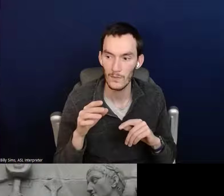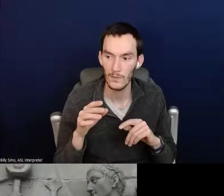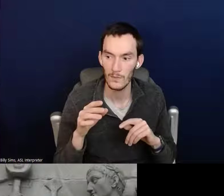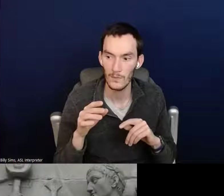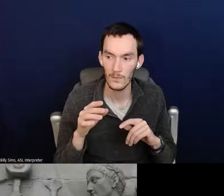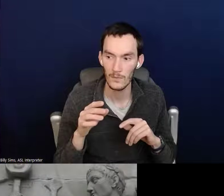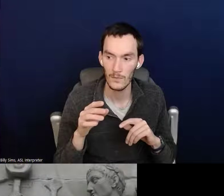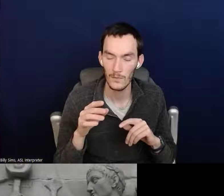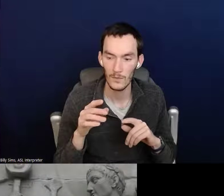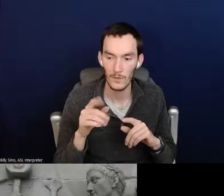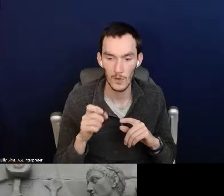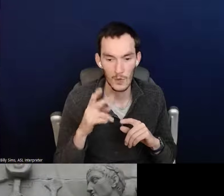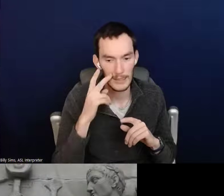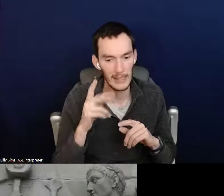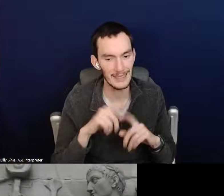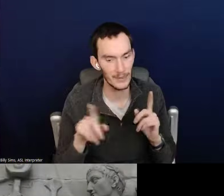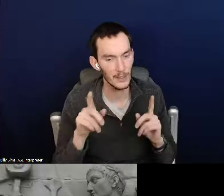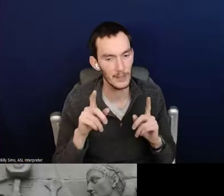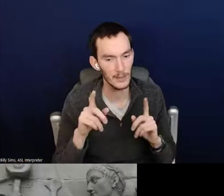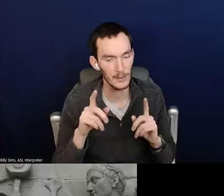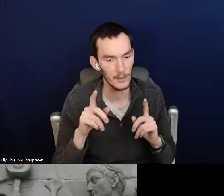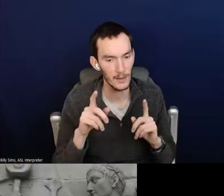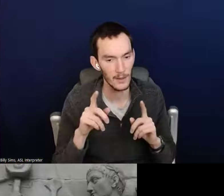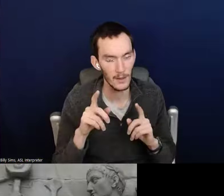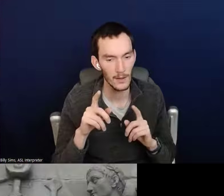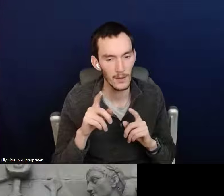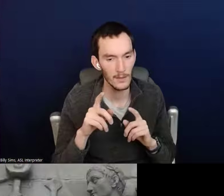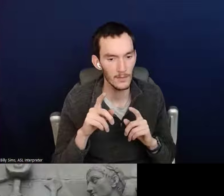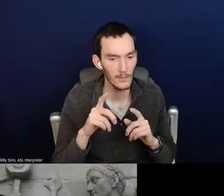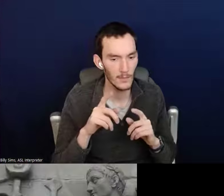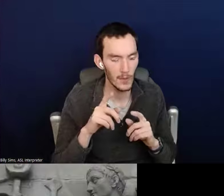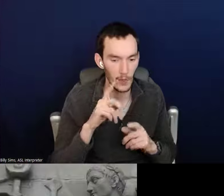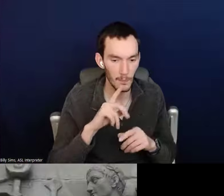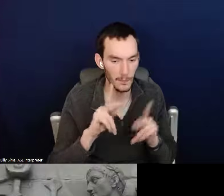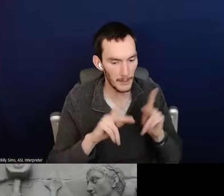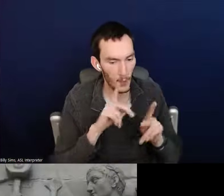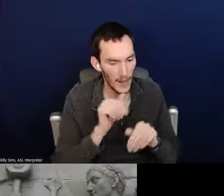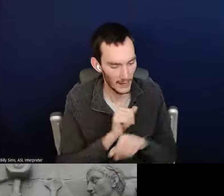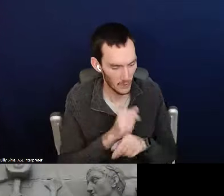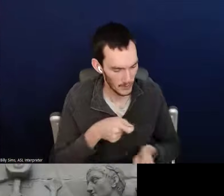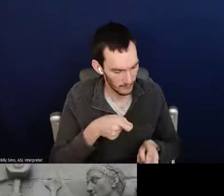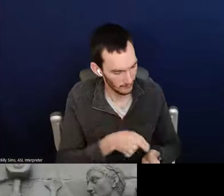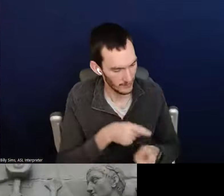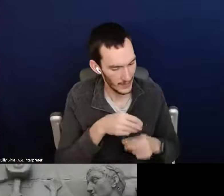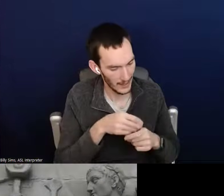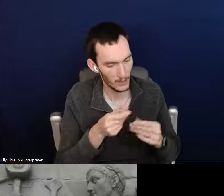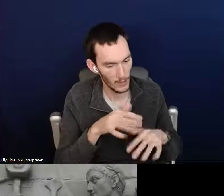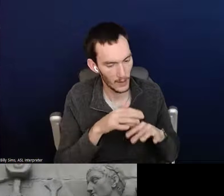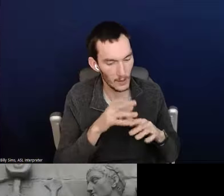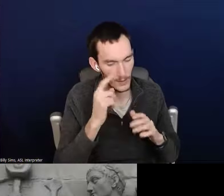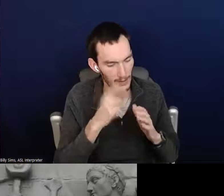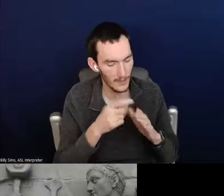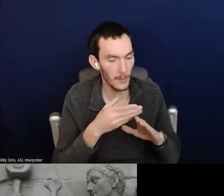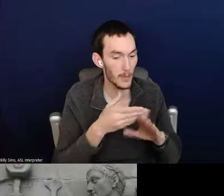treatment of the people actually, spades in ground, cleaning things? Do you see a difference pre and post